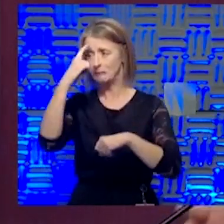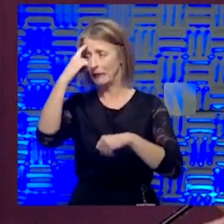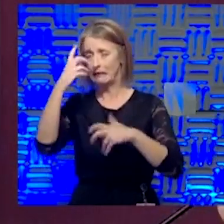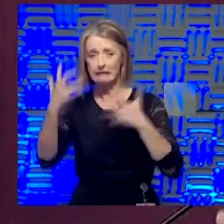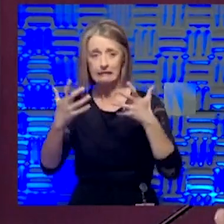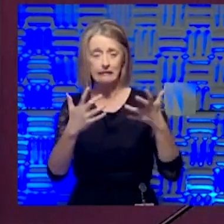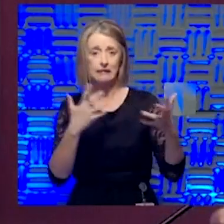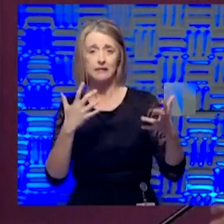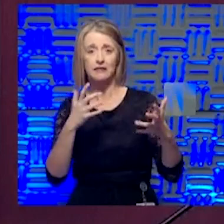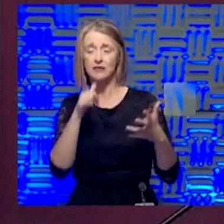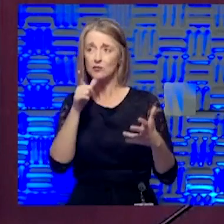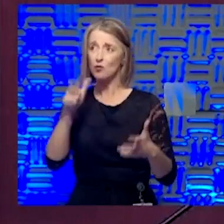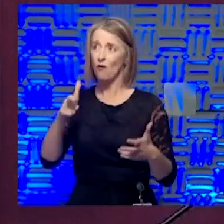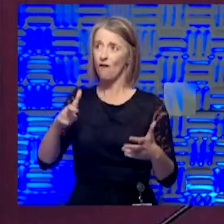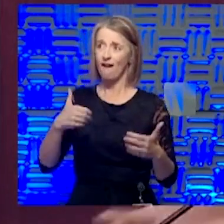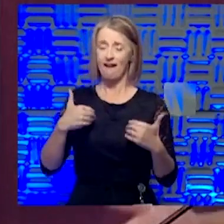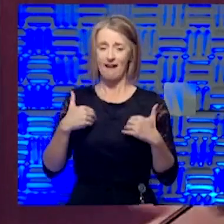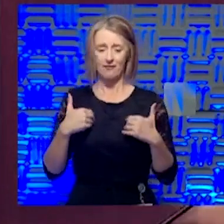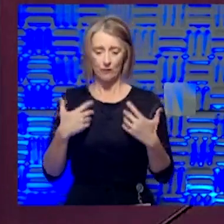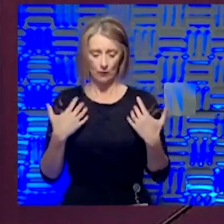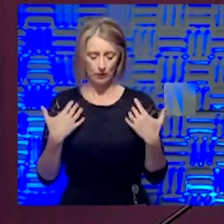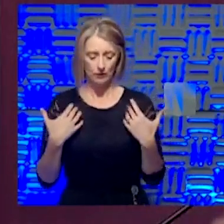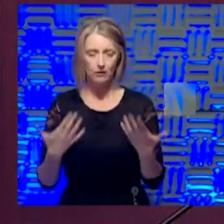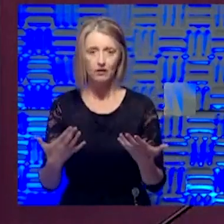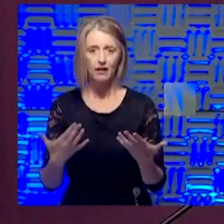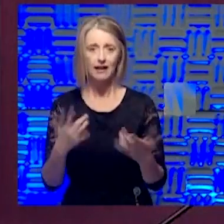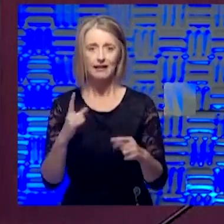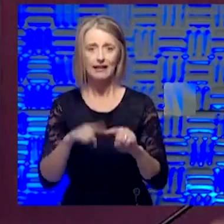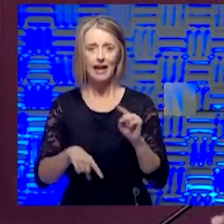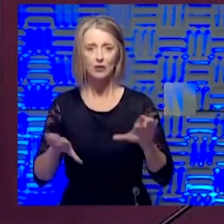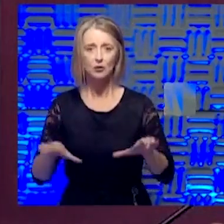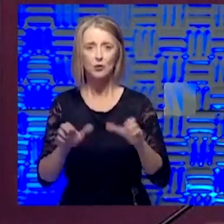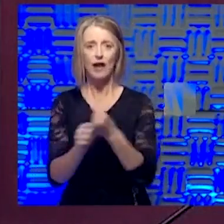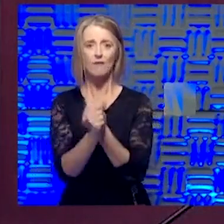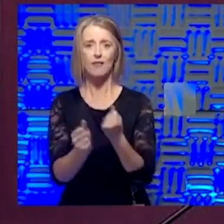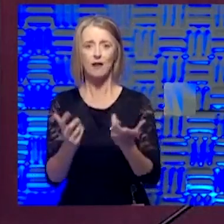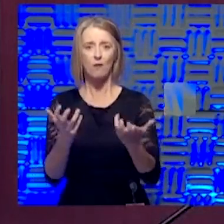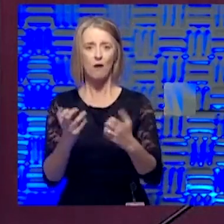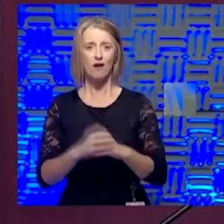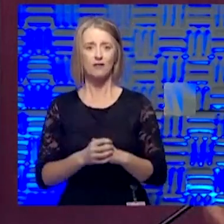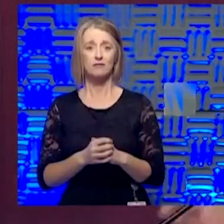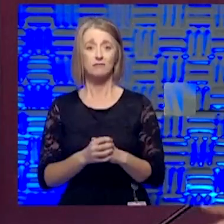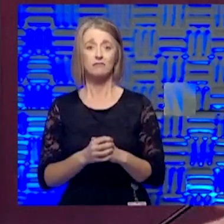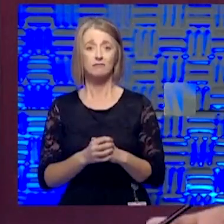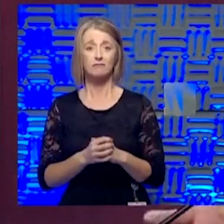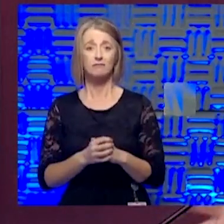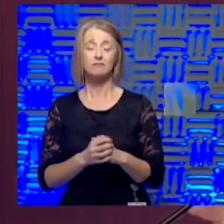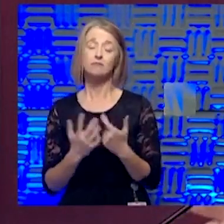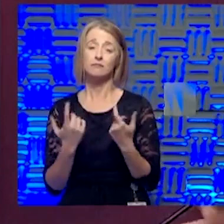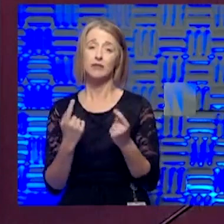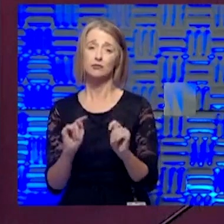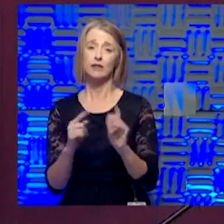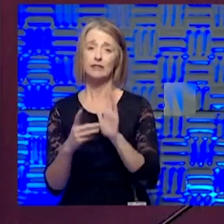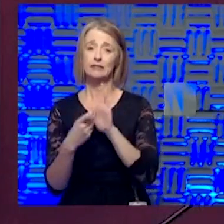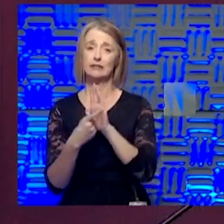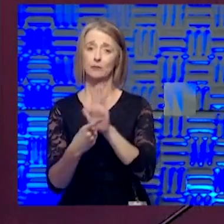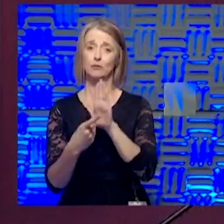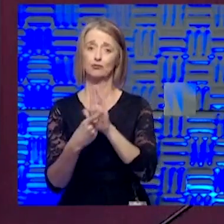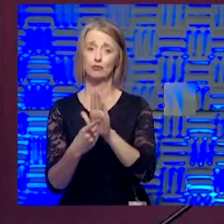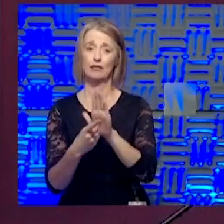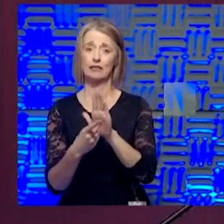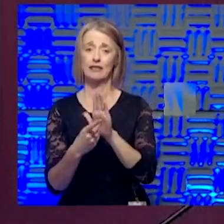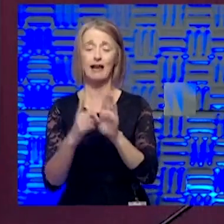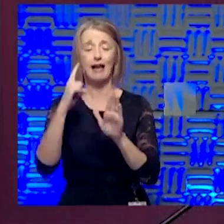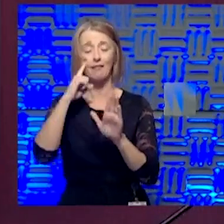don't necessarily they can't do everything that they want to do at the time. So in any way that they can, they're going to try to demonstrate. But I